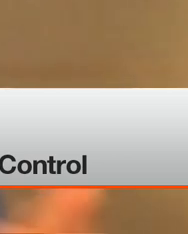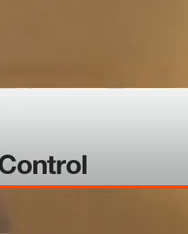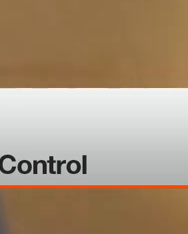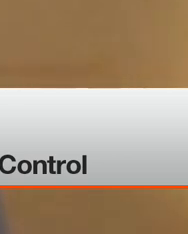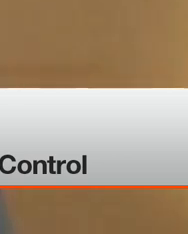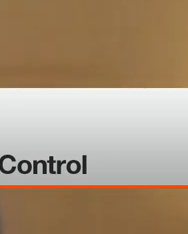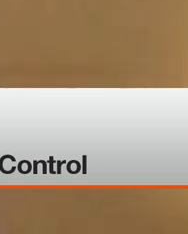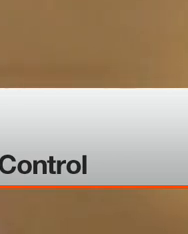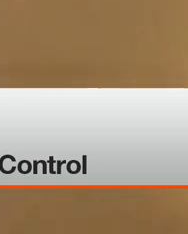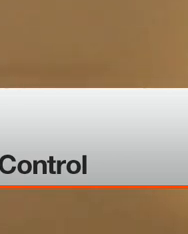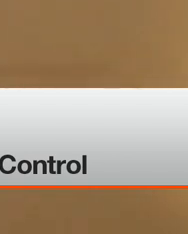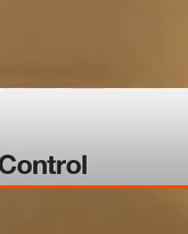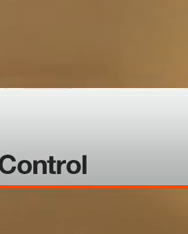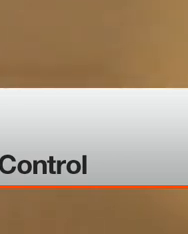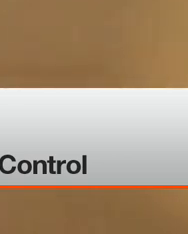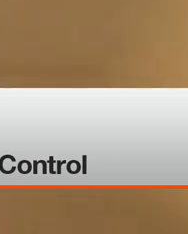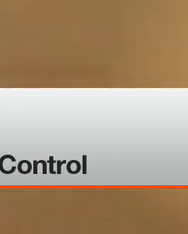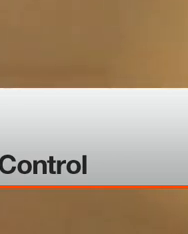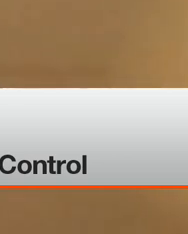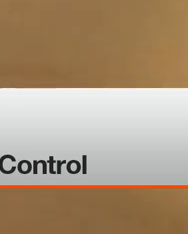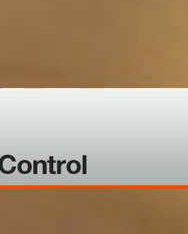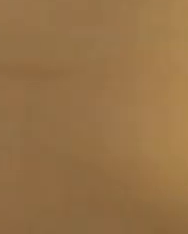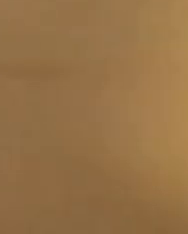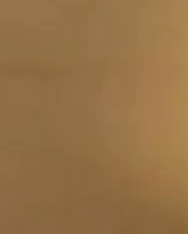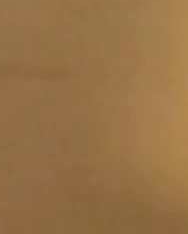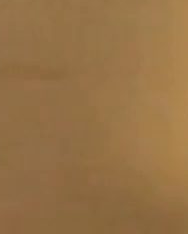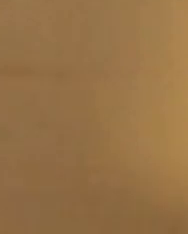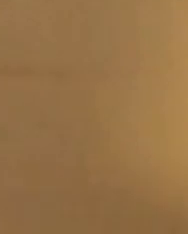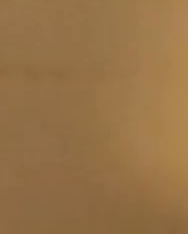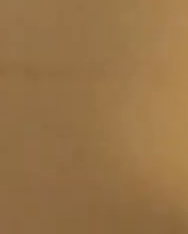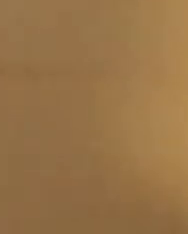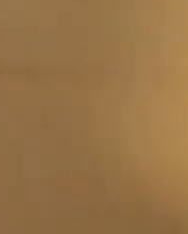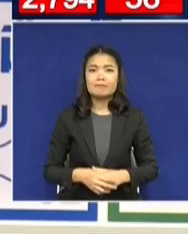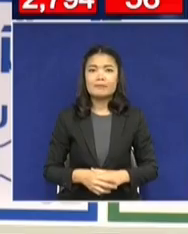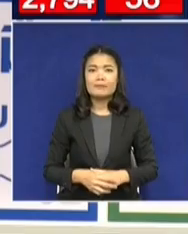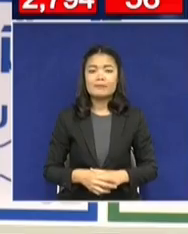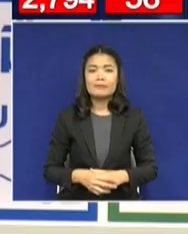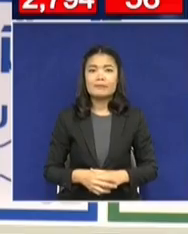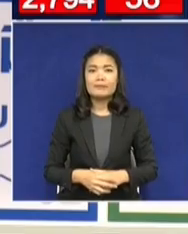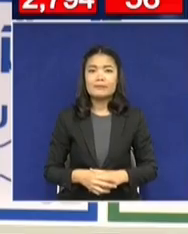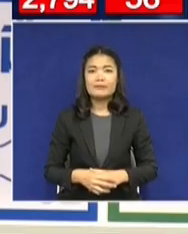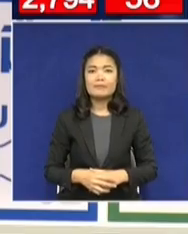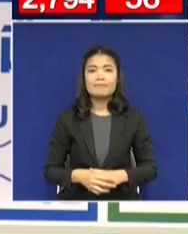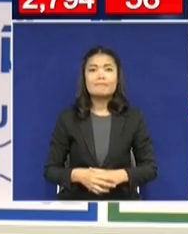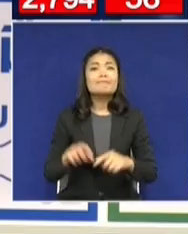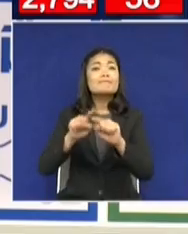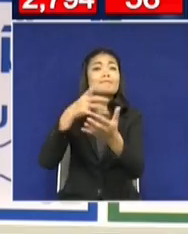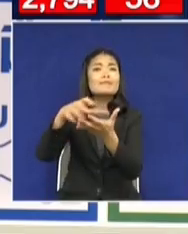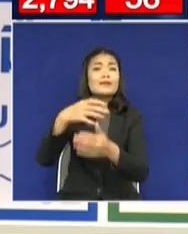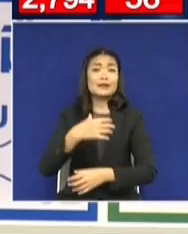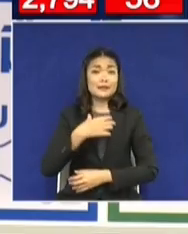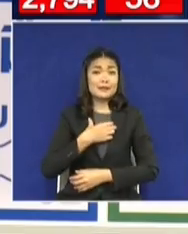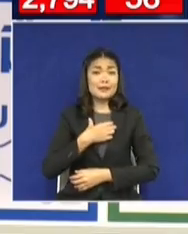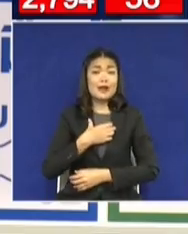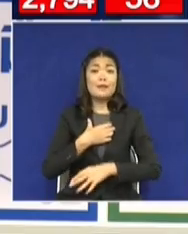and everyone I know has been affected by the virus. So